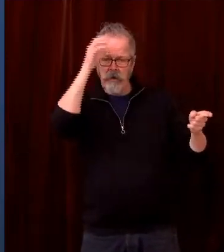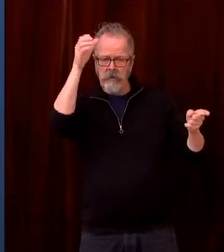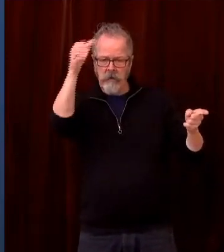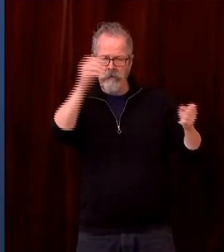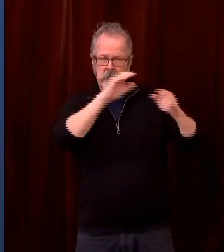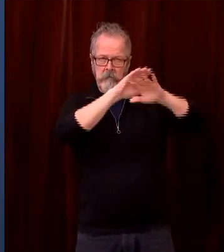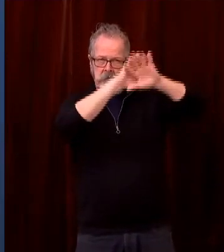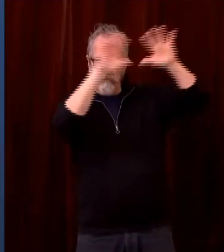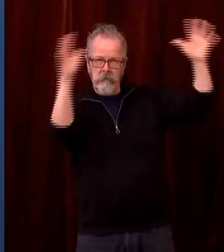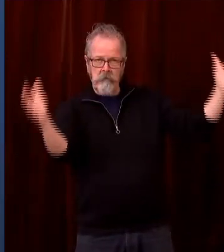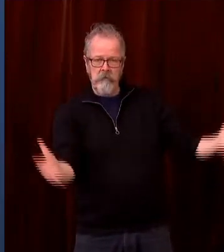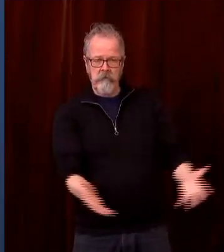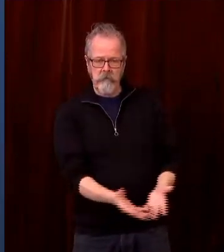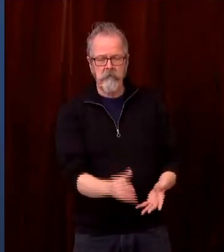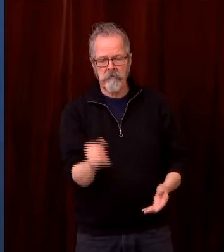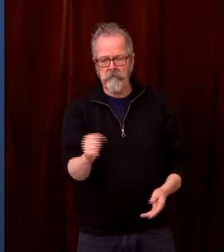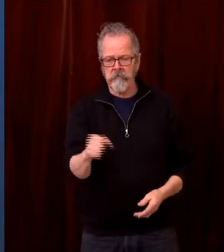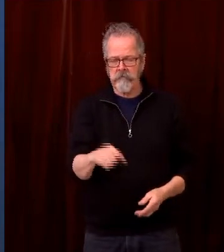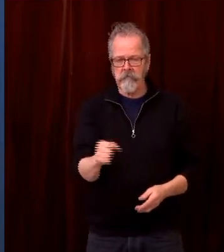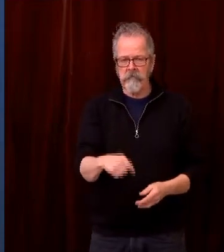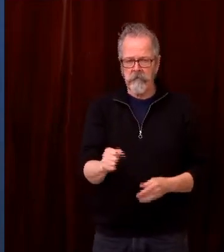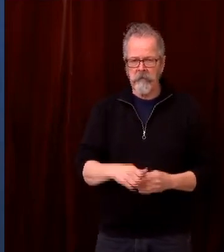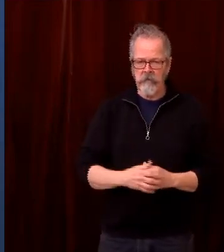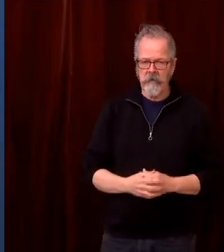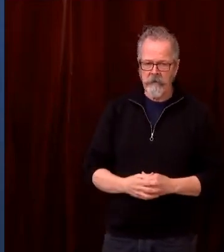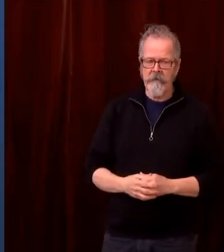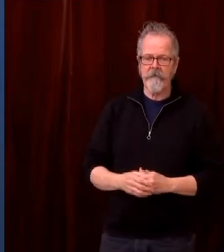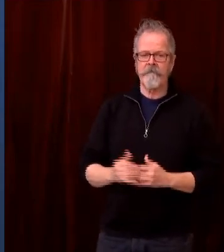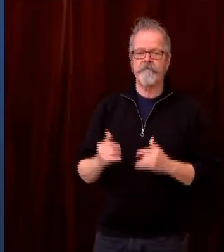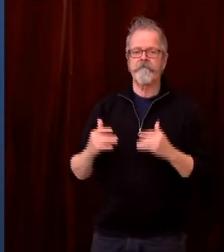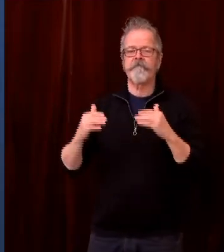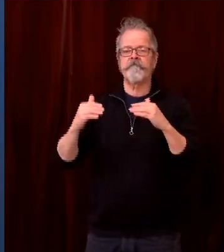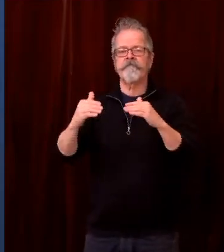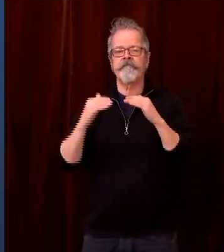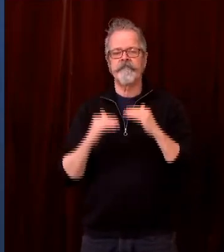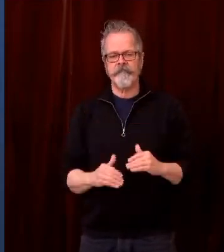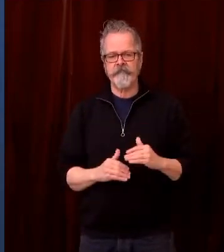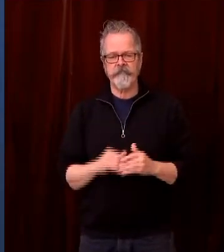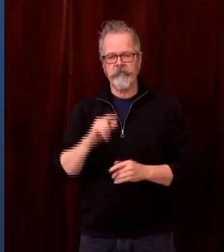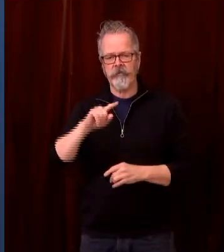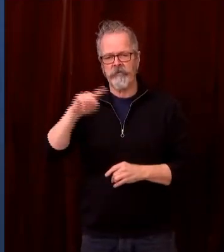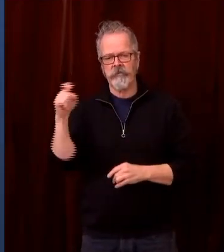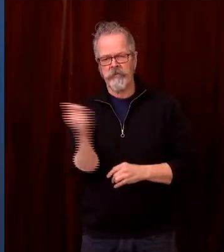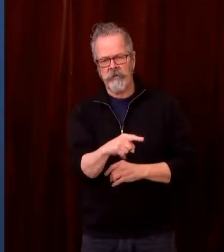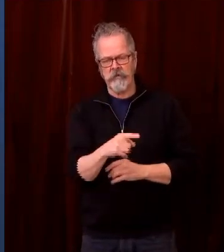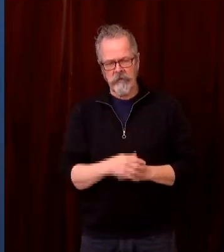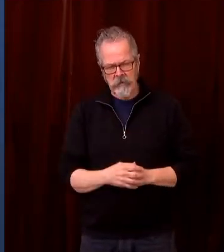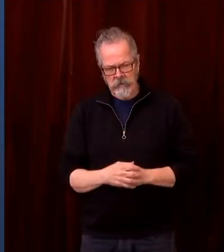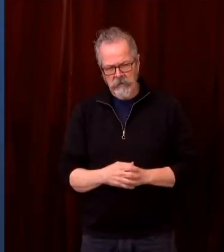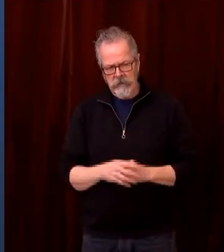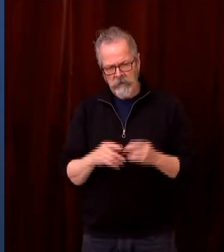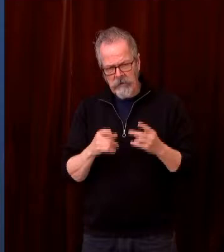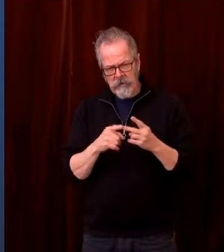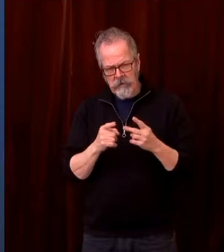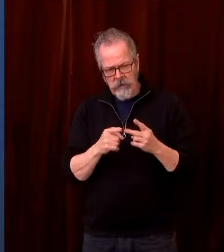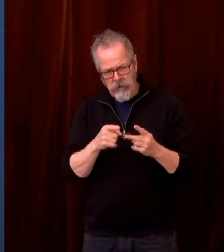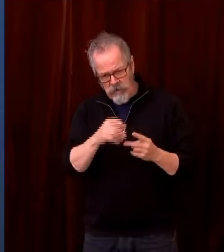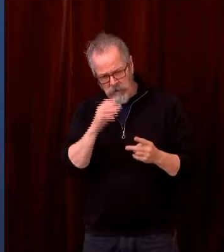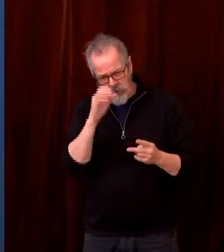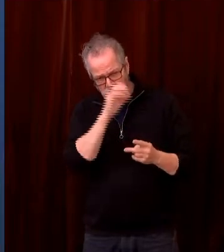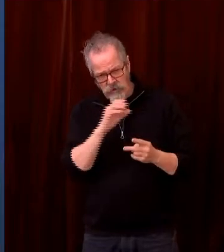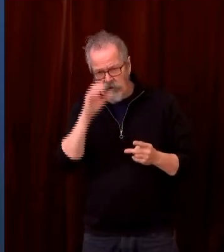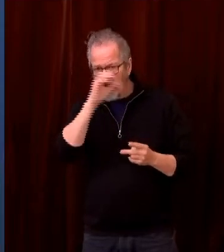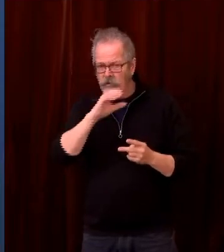new corrections secretary in the wake of Stephen Sinclair's retirement. What sorts of qualities are you looking for a new secretary in terms of the same